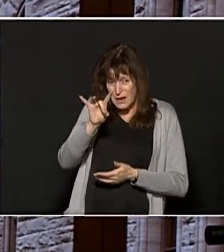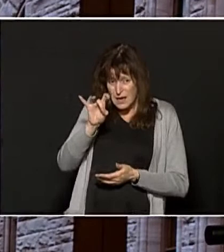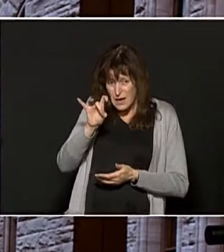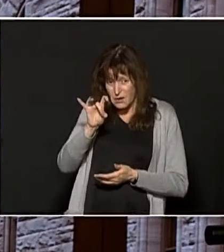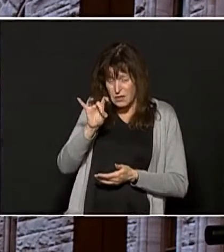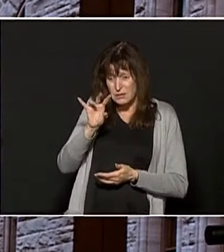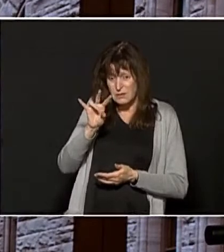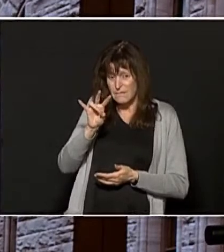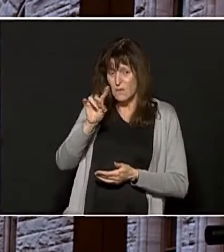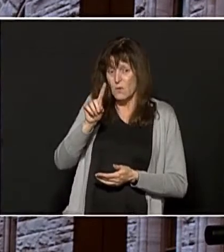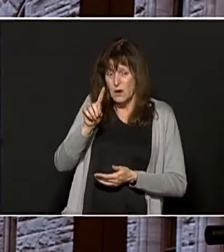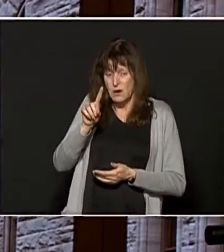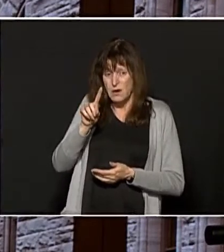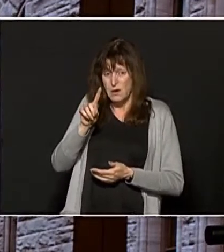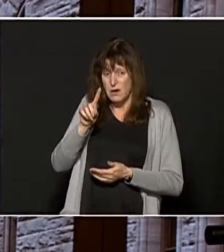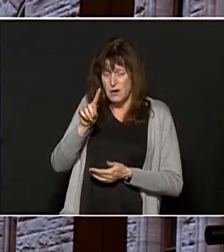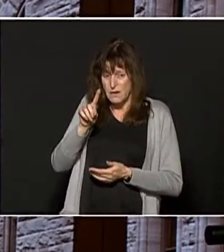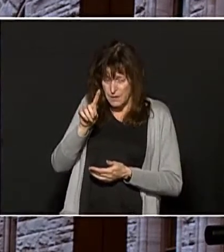3,871 cases.